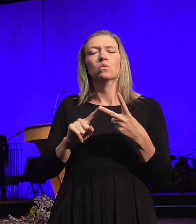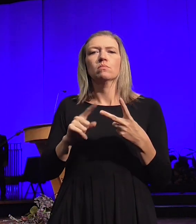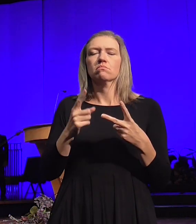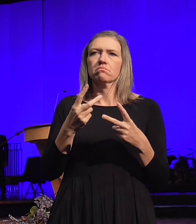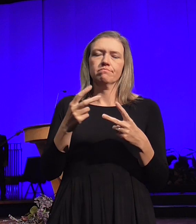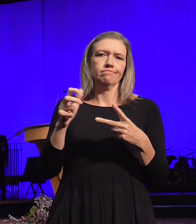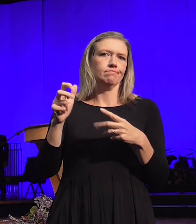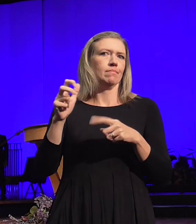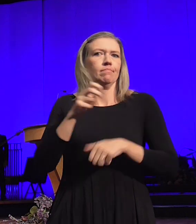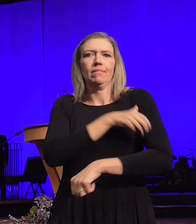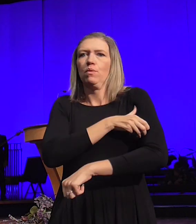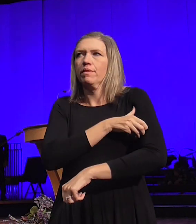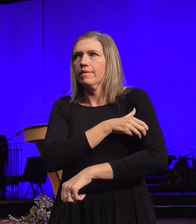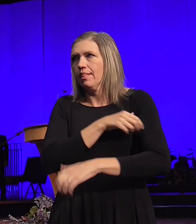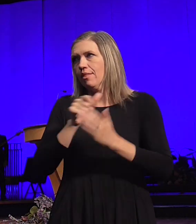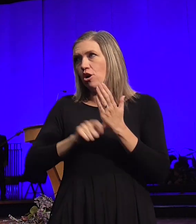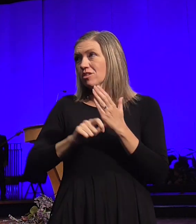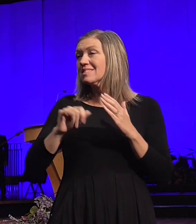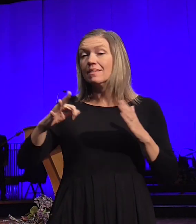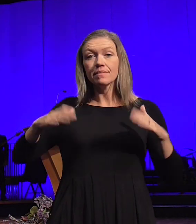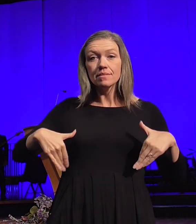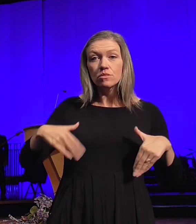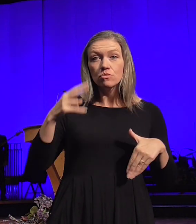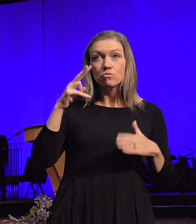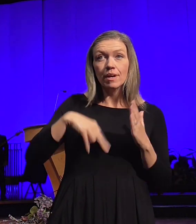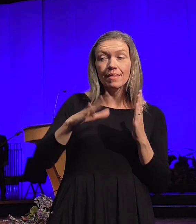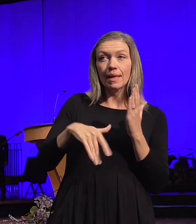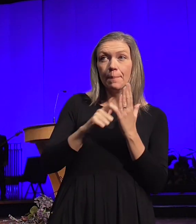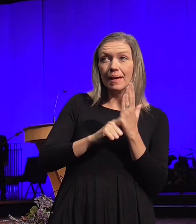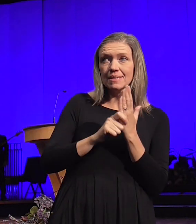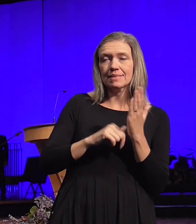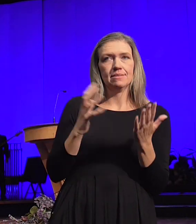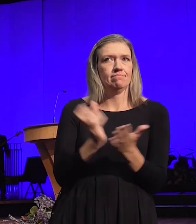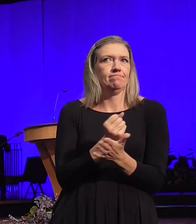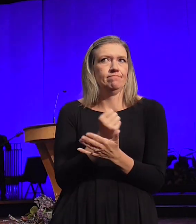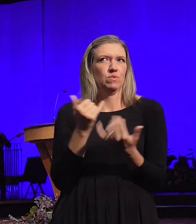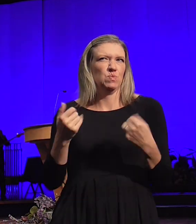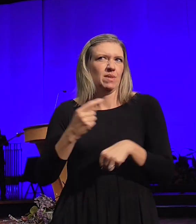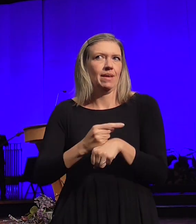article. And so if you've never picked up one of these magazines, today's a great day to do that.